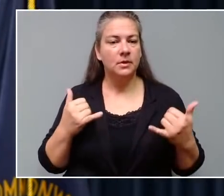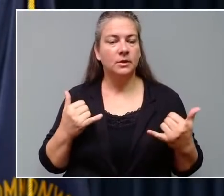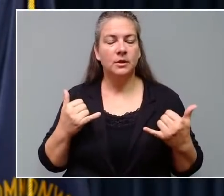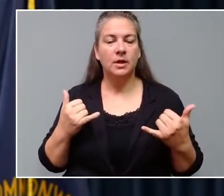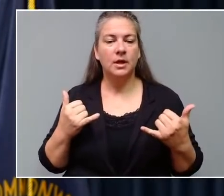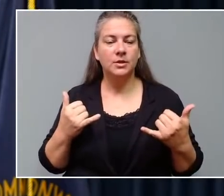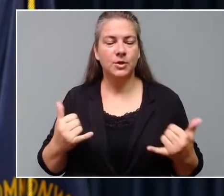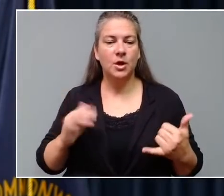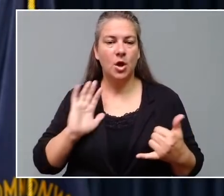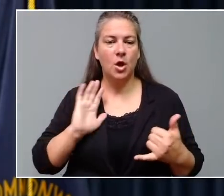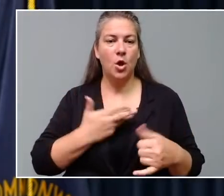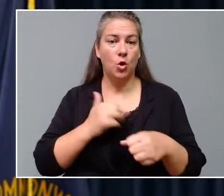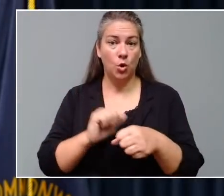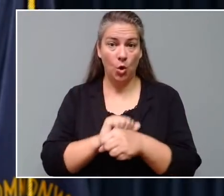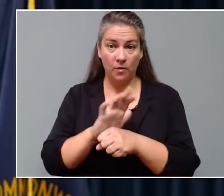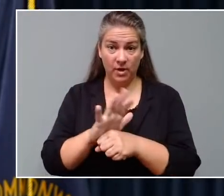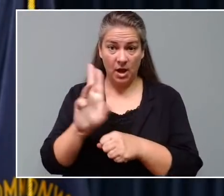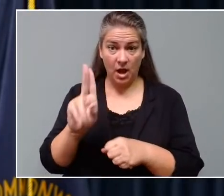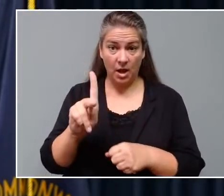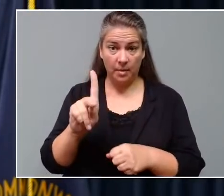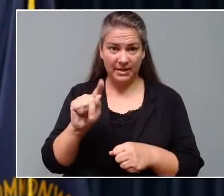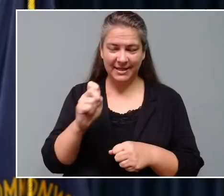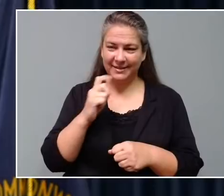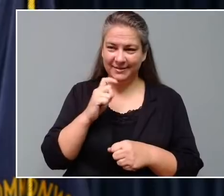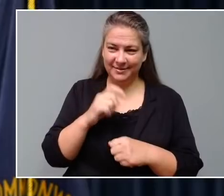COVID update is going to be,